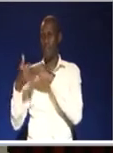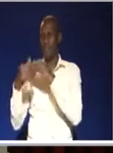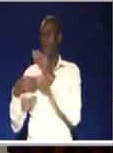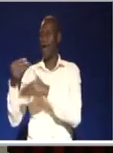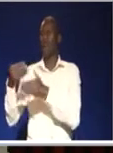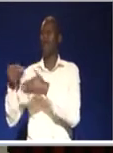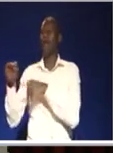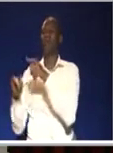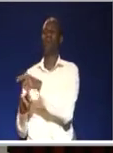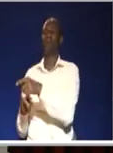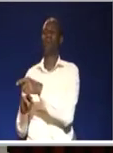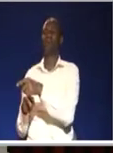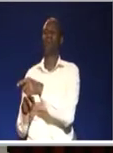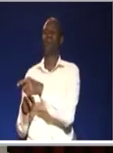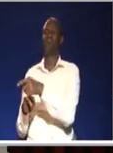bought.